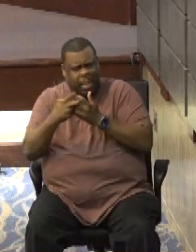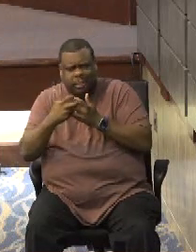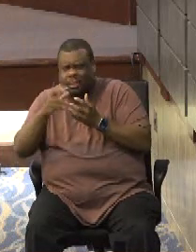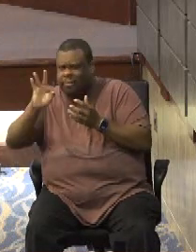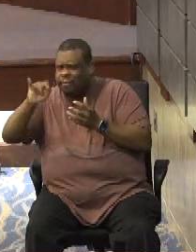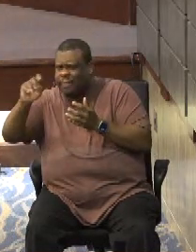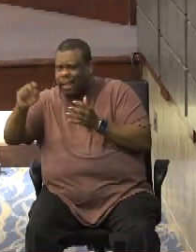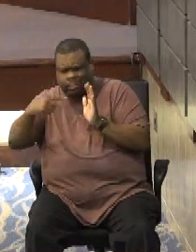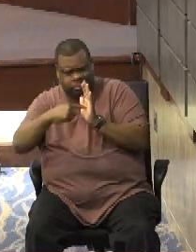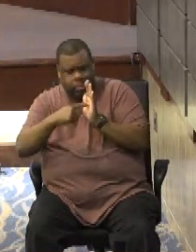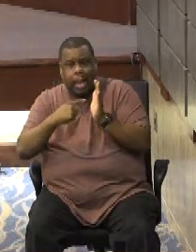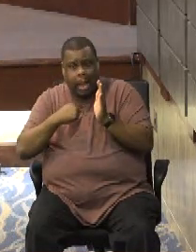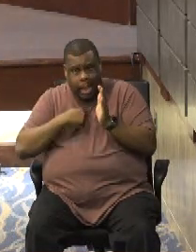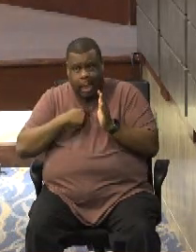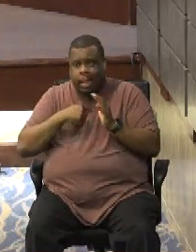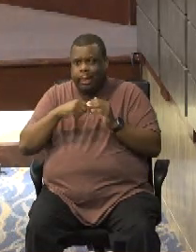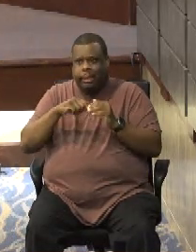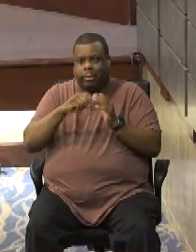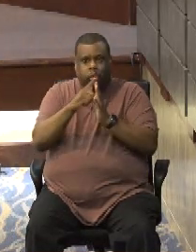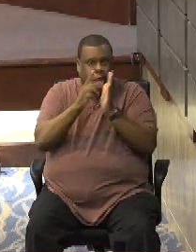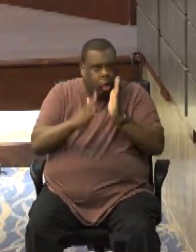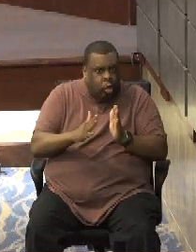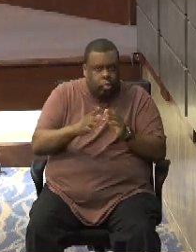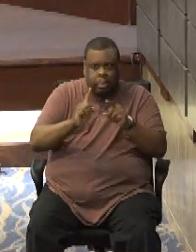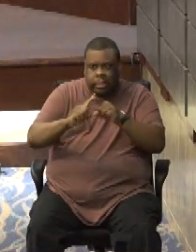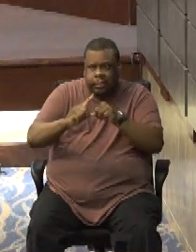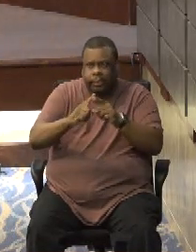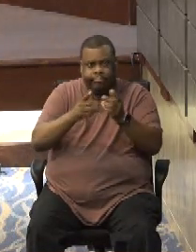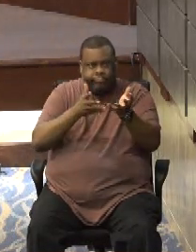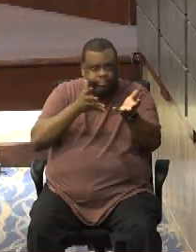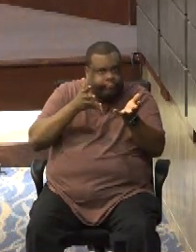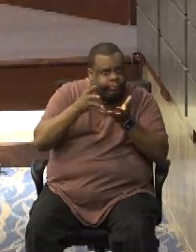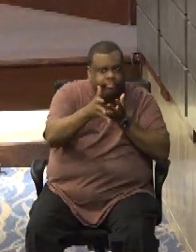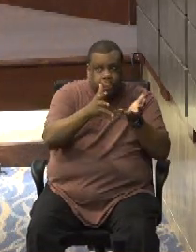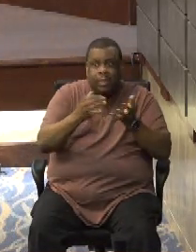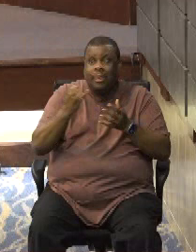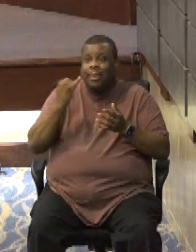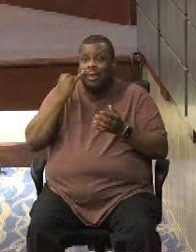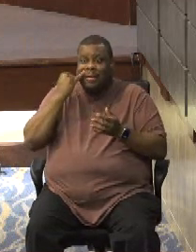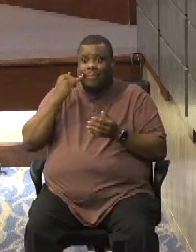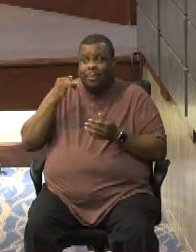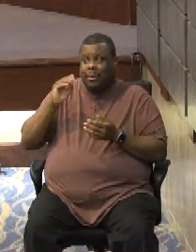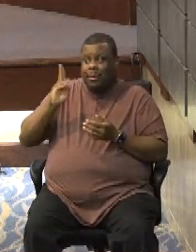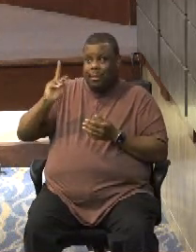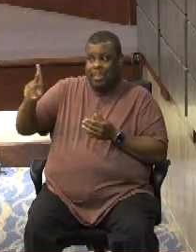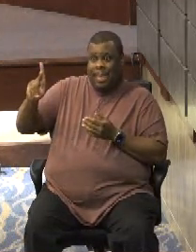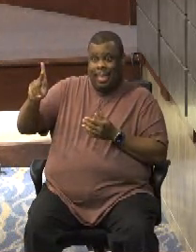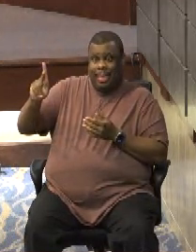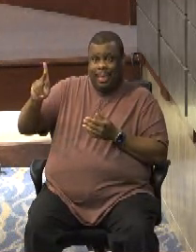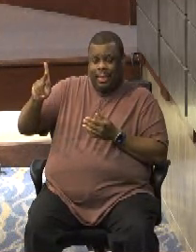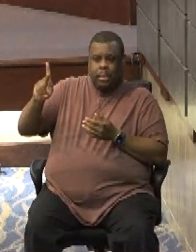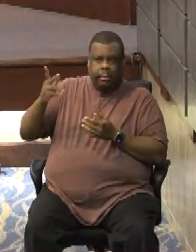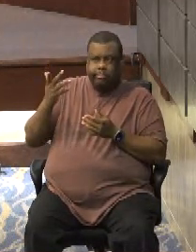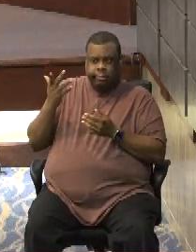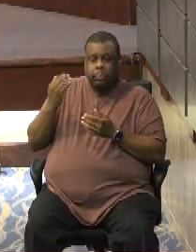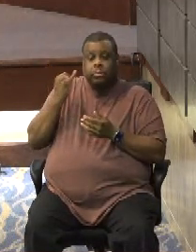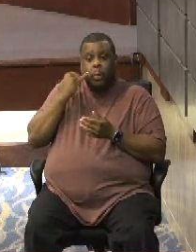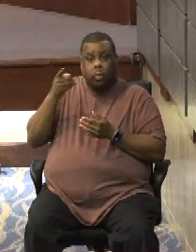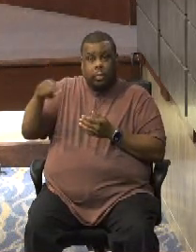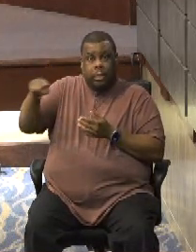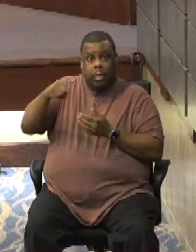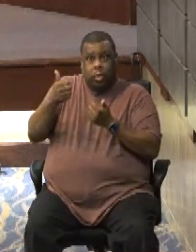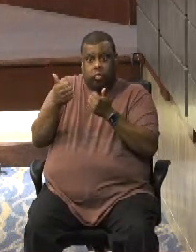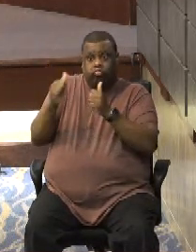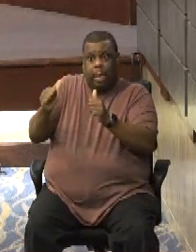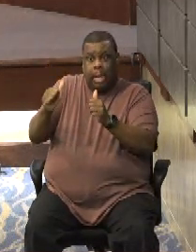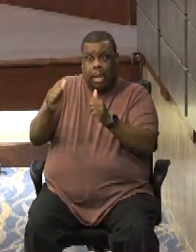So I've talked to several attorneys and they said that we get in a situation now where if the bank, which you already told me, if they try to verify